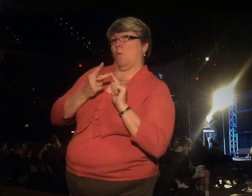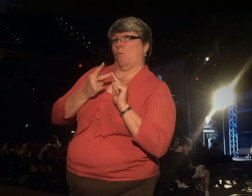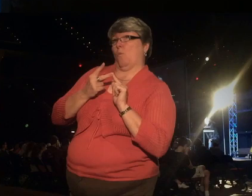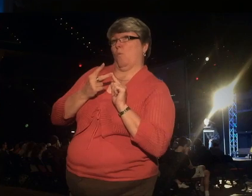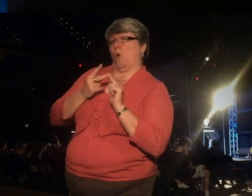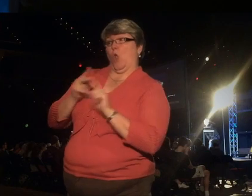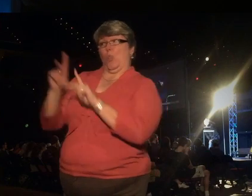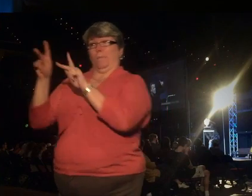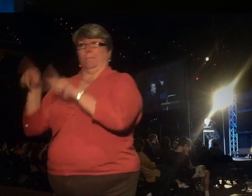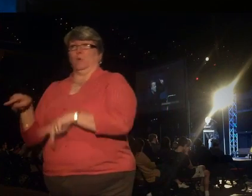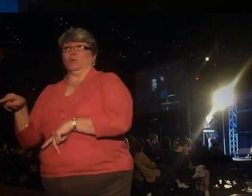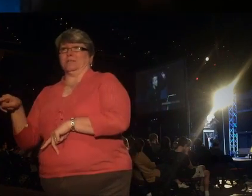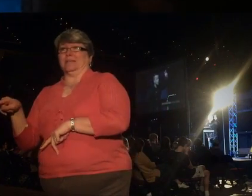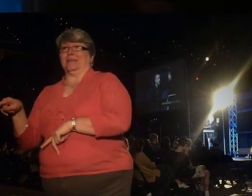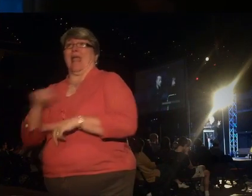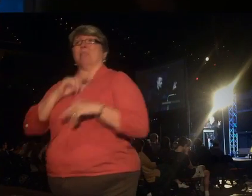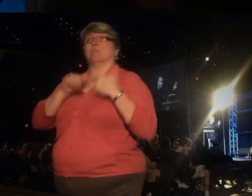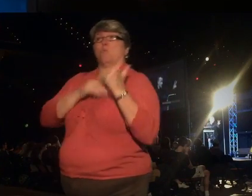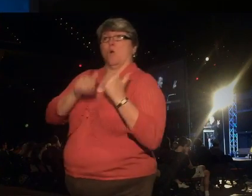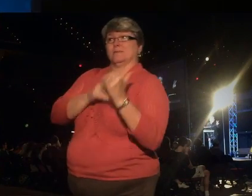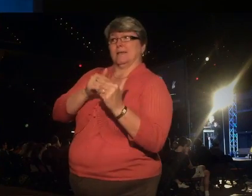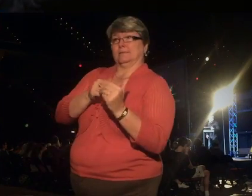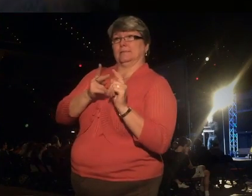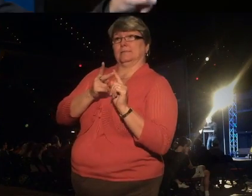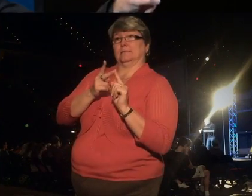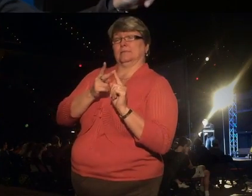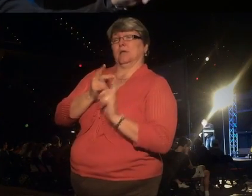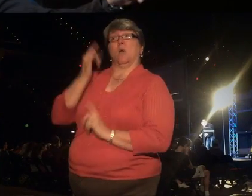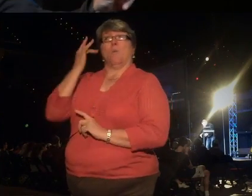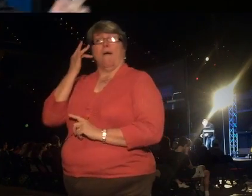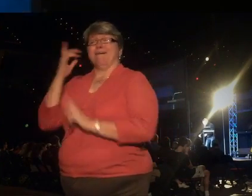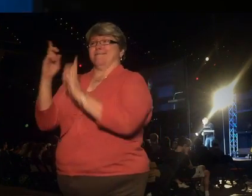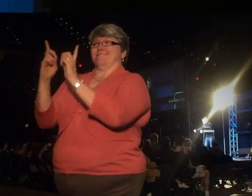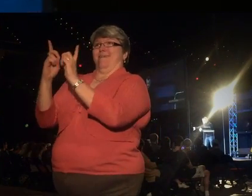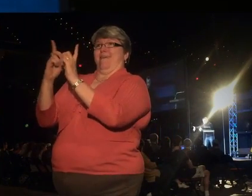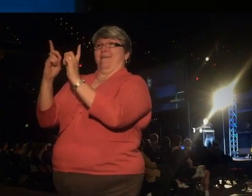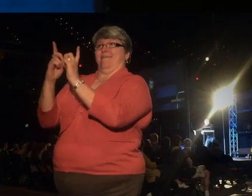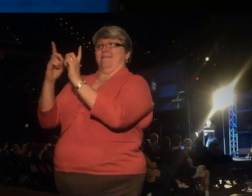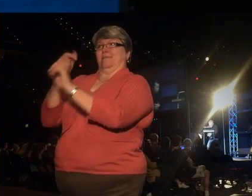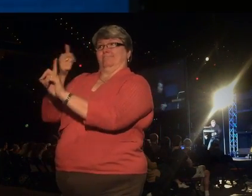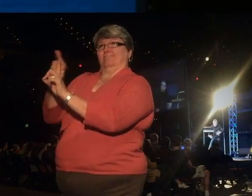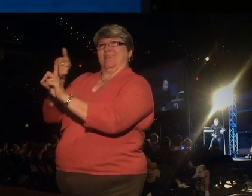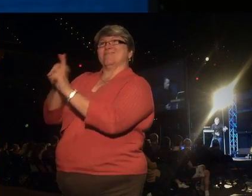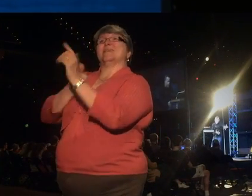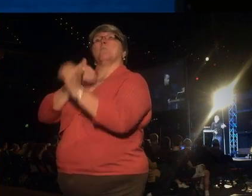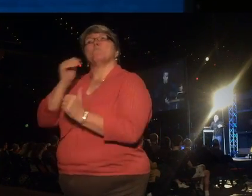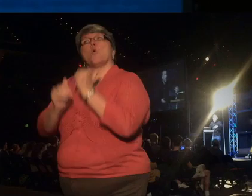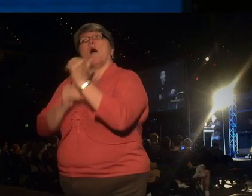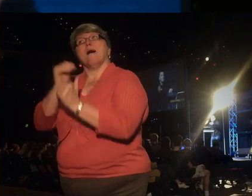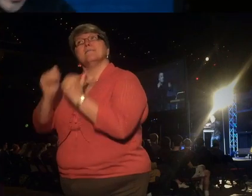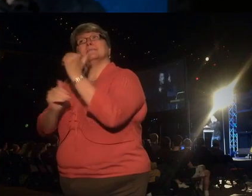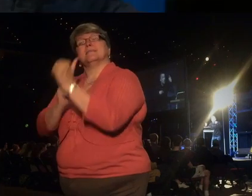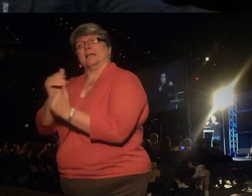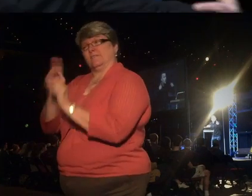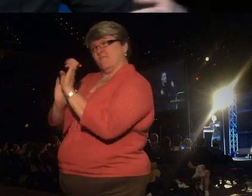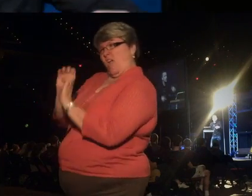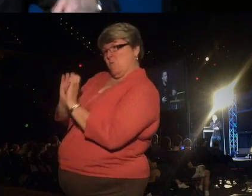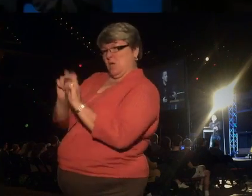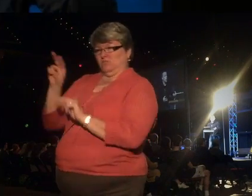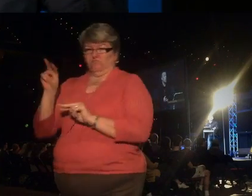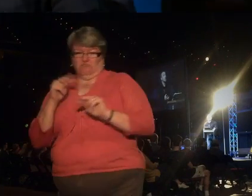how. The person and the process. Because dating is a process